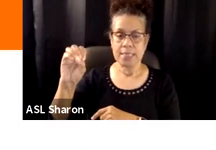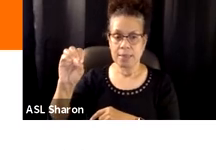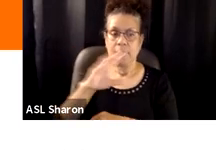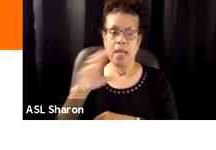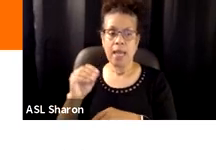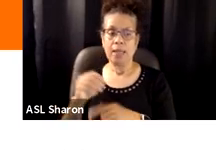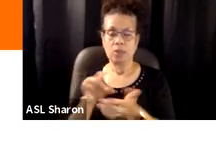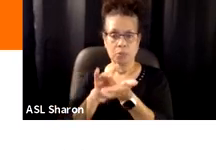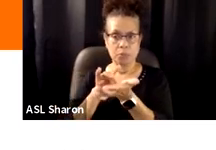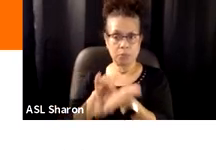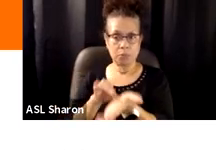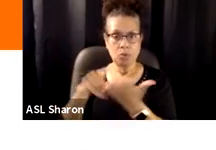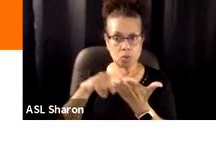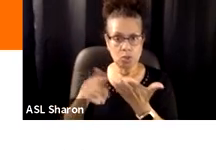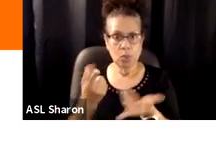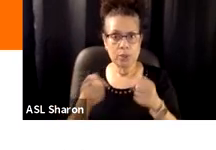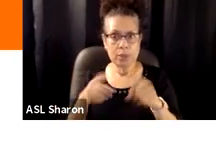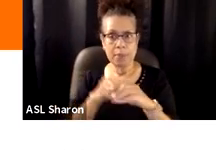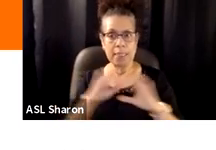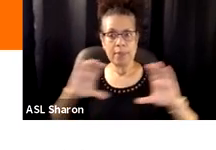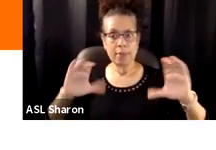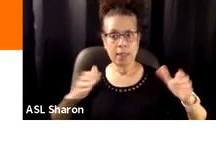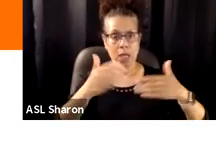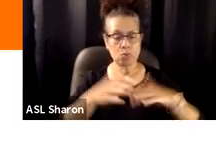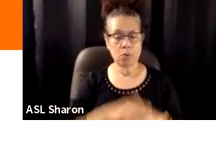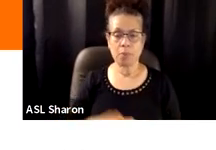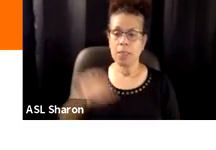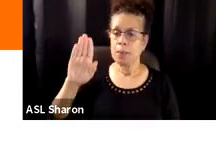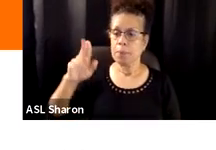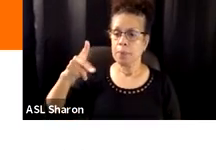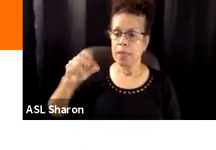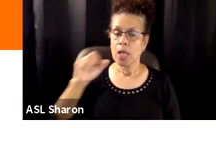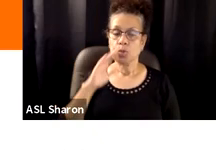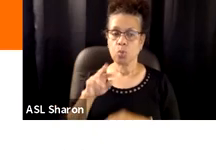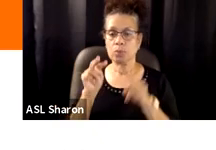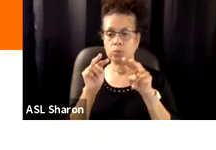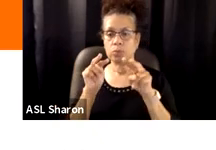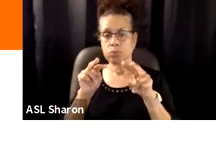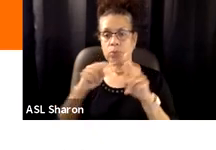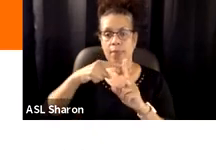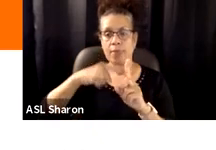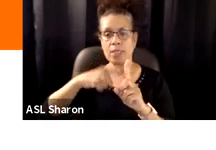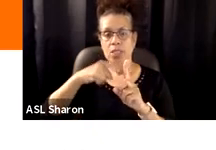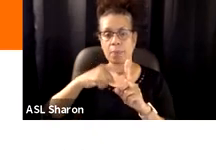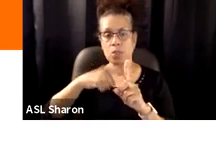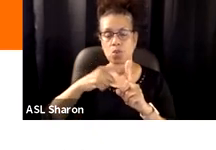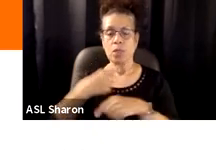co2 levels in classrooms bps will continue to monitor classroom temperatures and make reports available upon